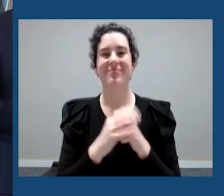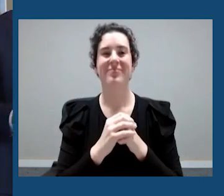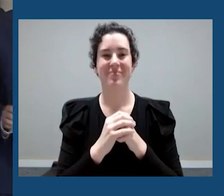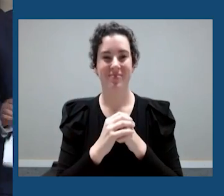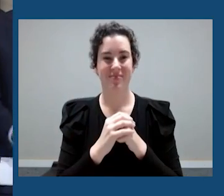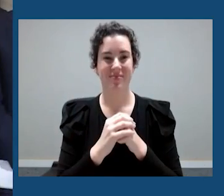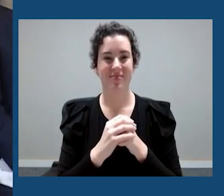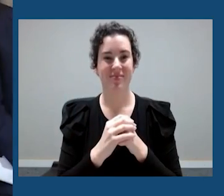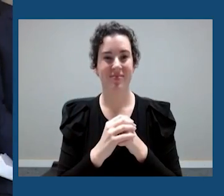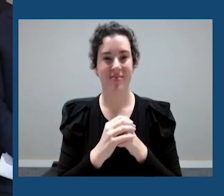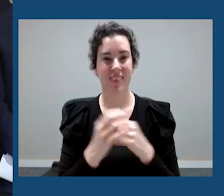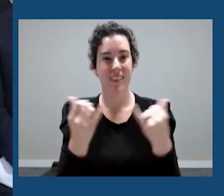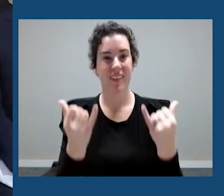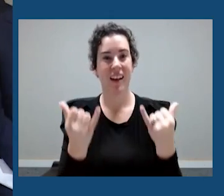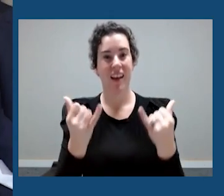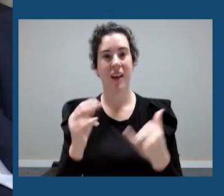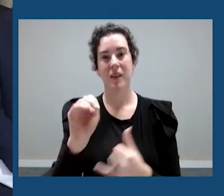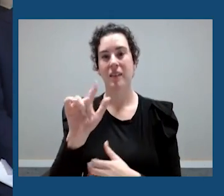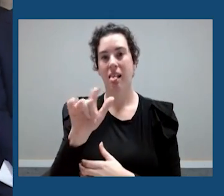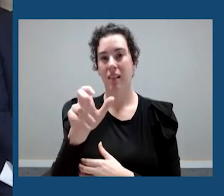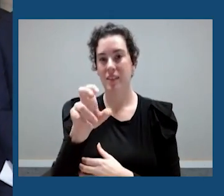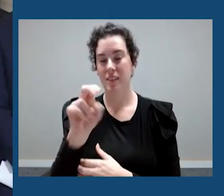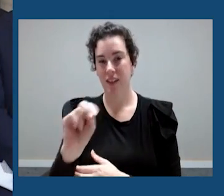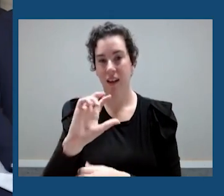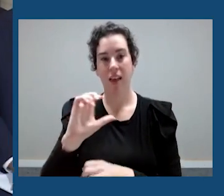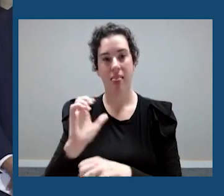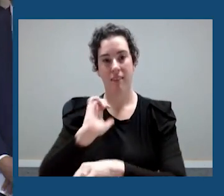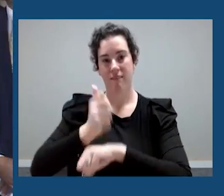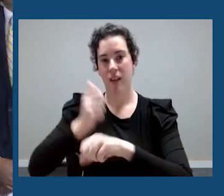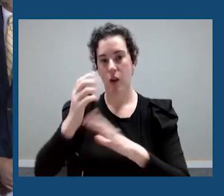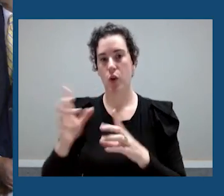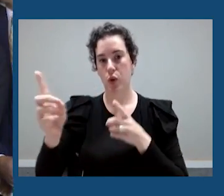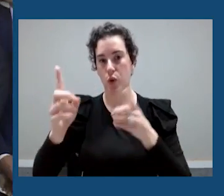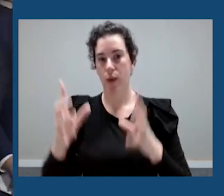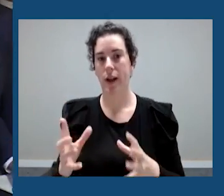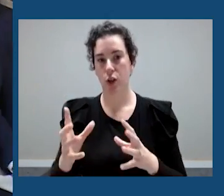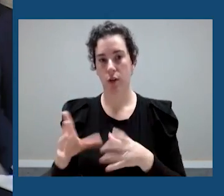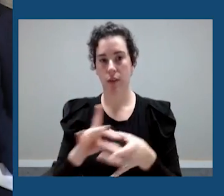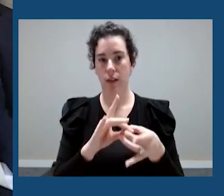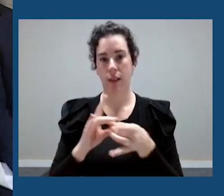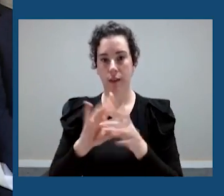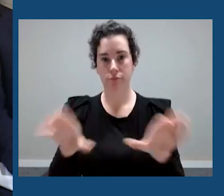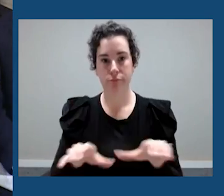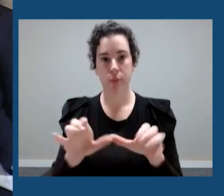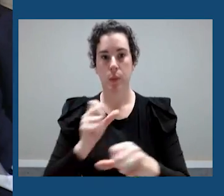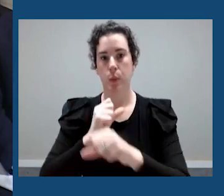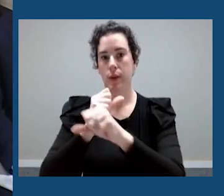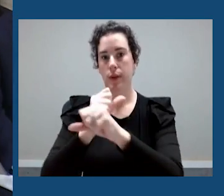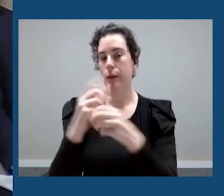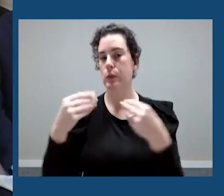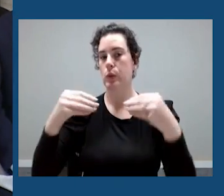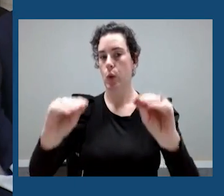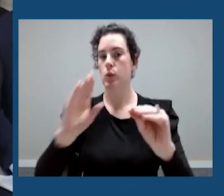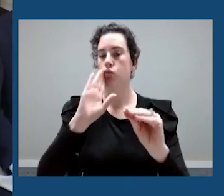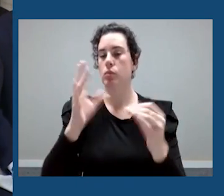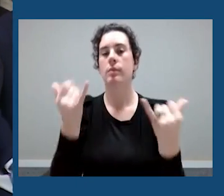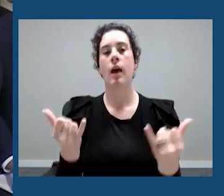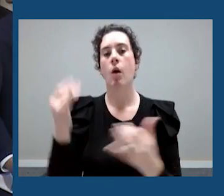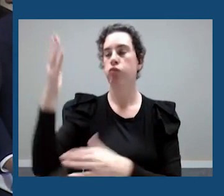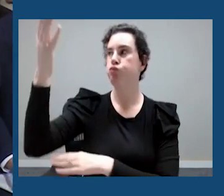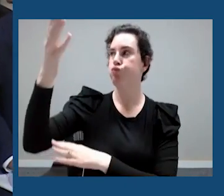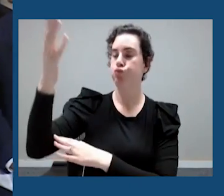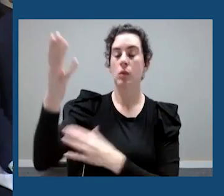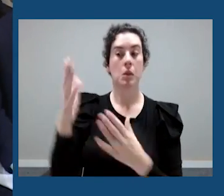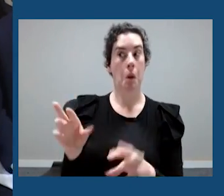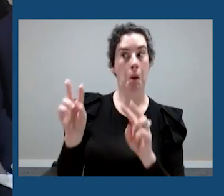Nelson Asubio, the founder and director of the Collective Action to Protect Our Stores, is going to be delivering some remarks, and I can't wait to see what Nelson